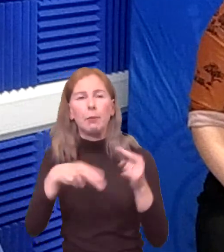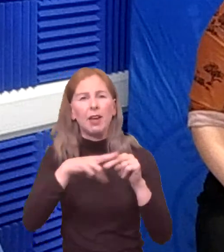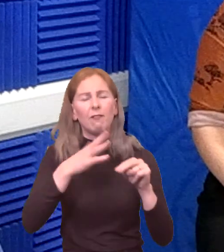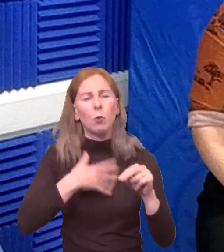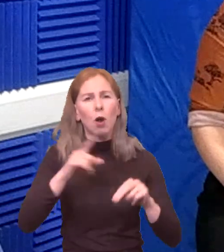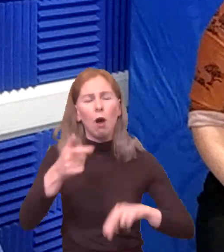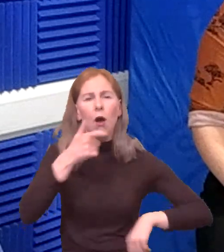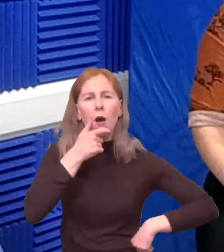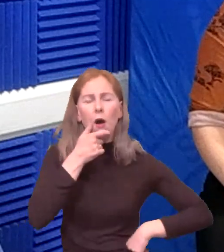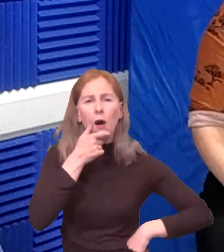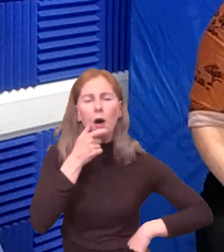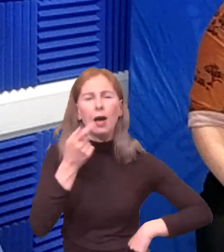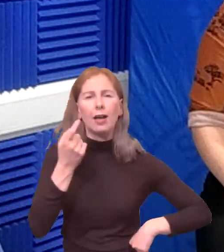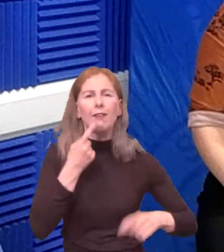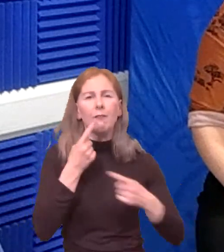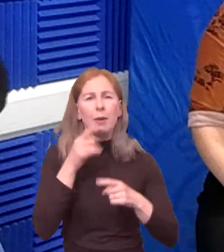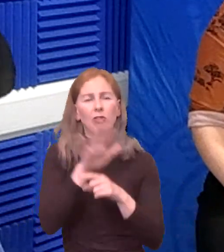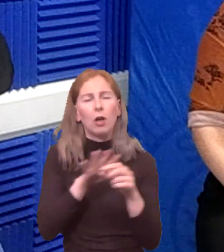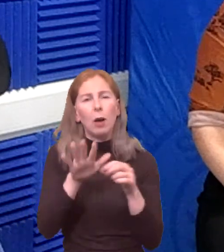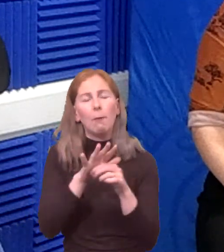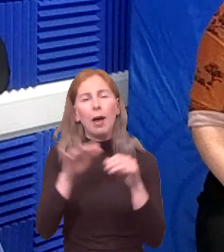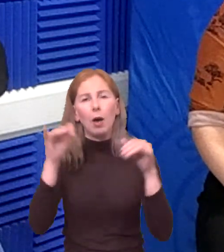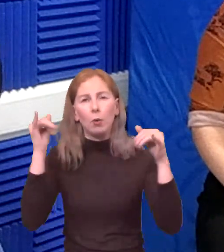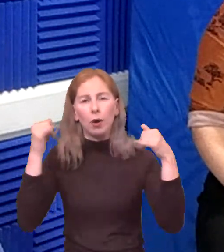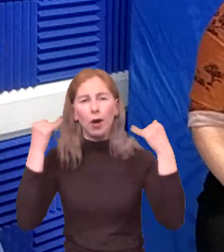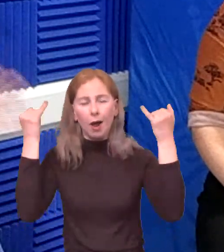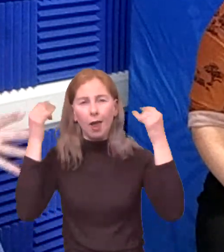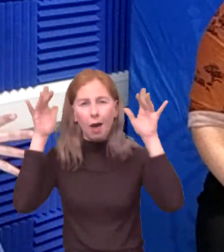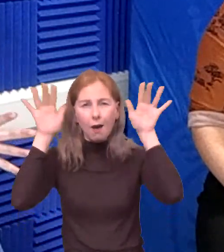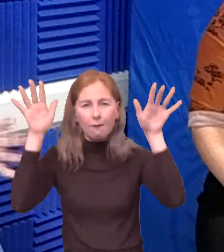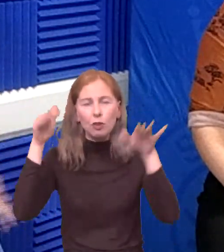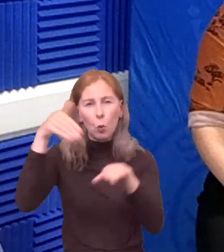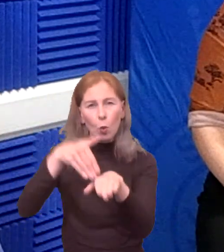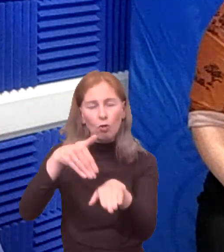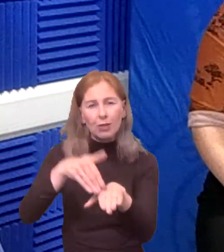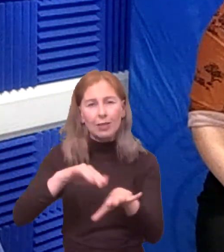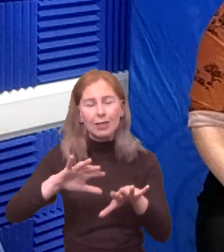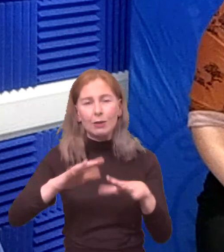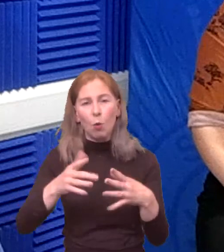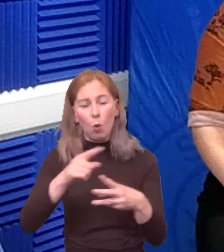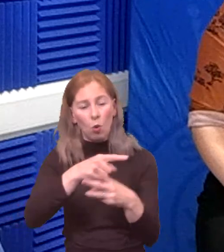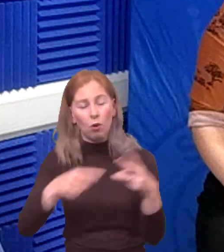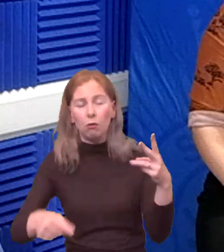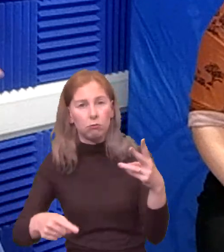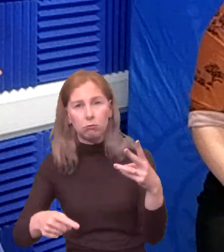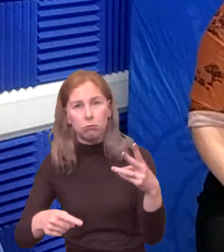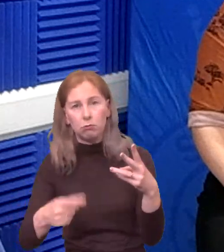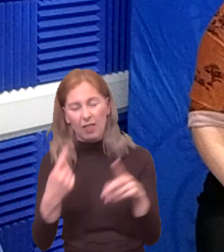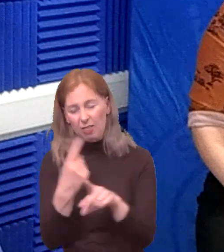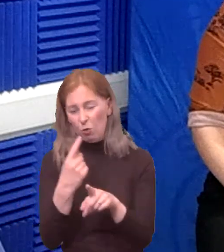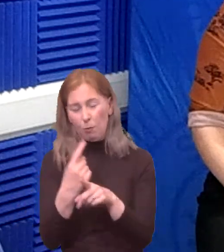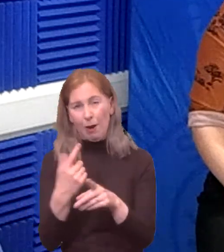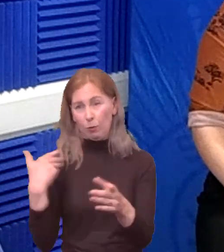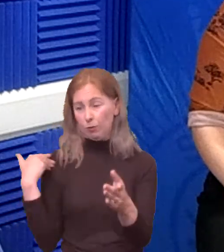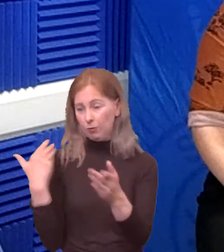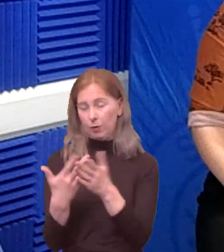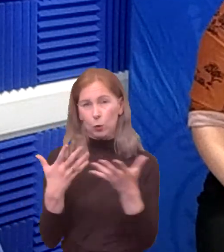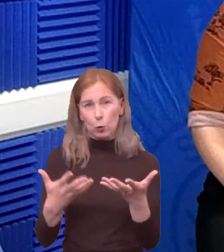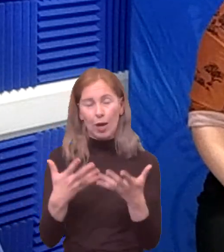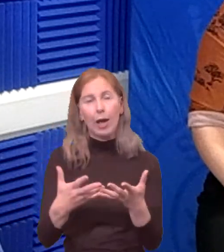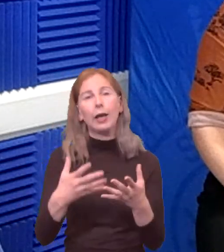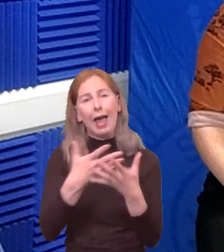signs or livestock information signs, we've got a heap of resources online for NFU members and downloadable products